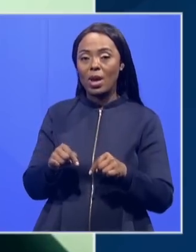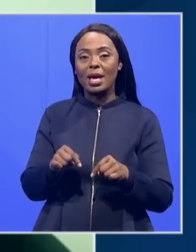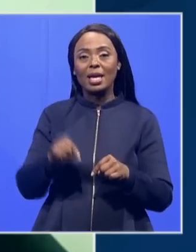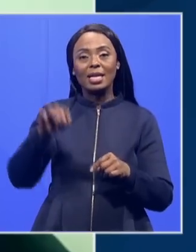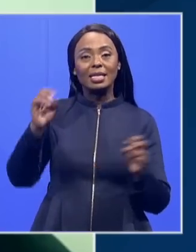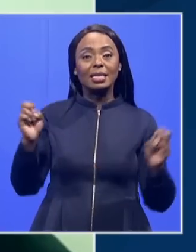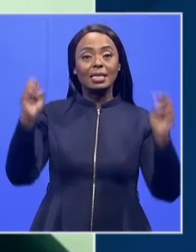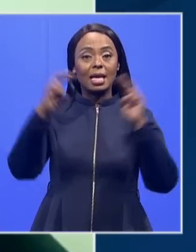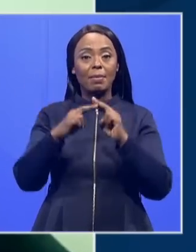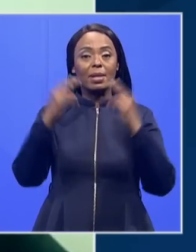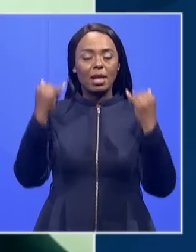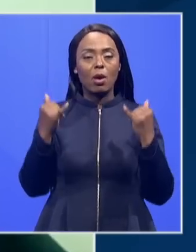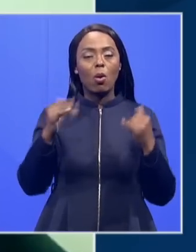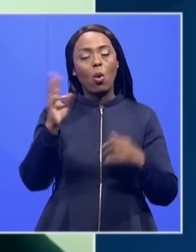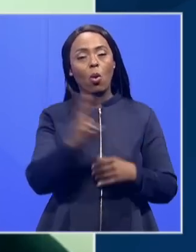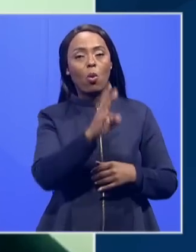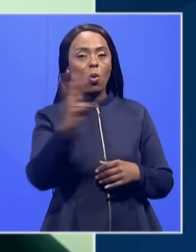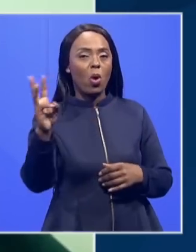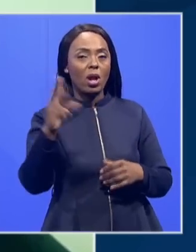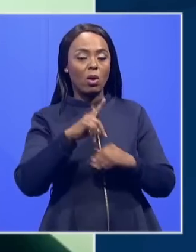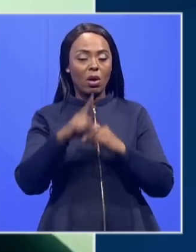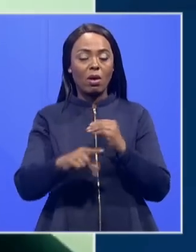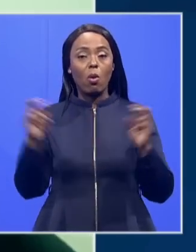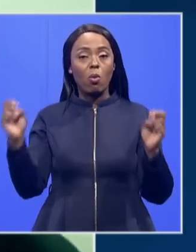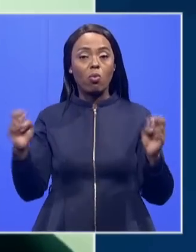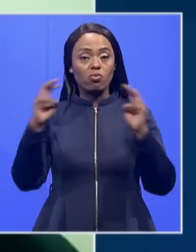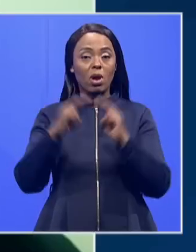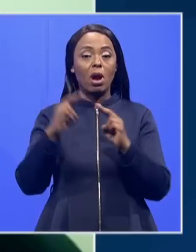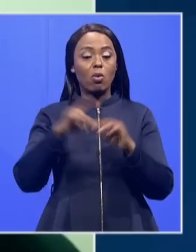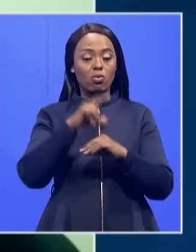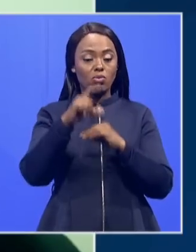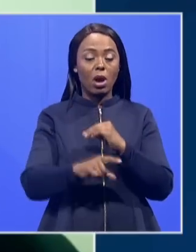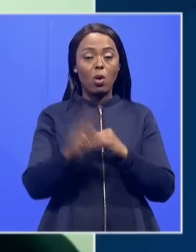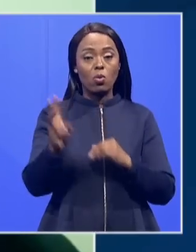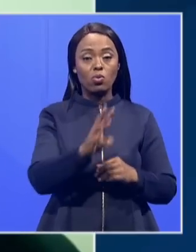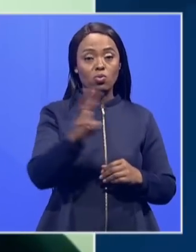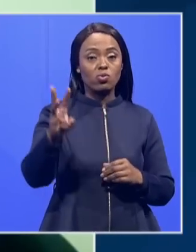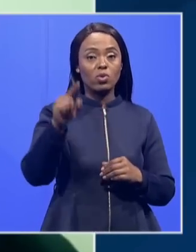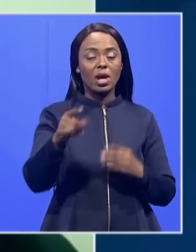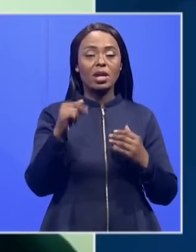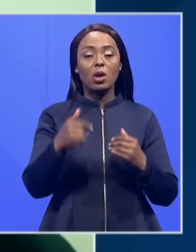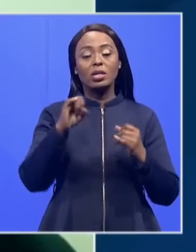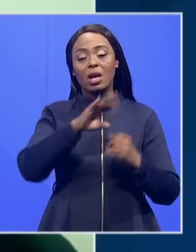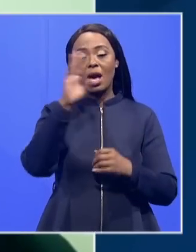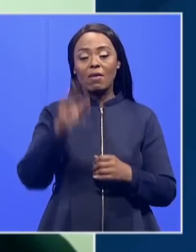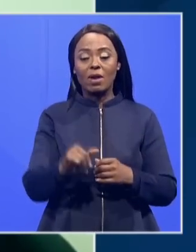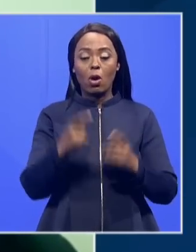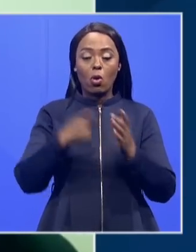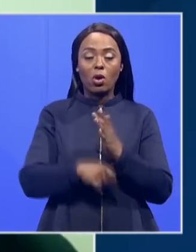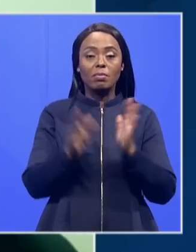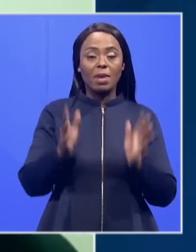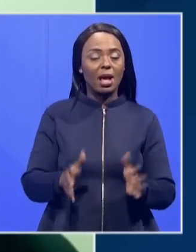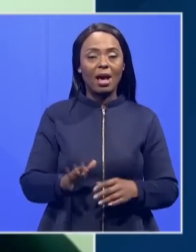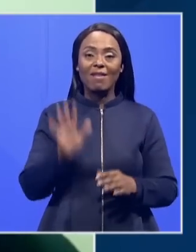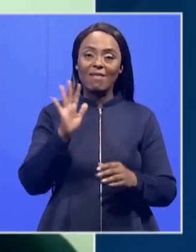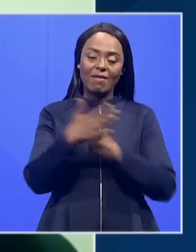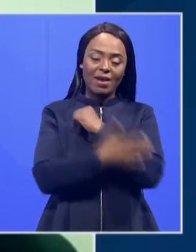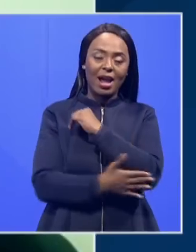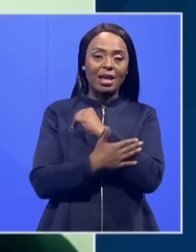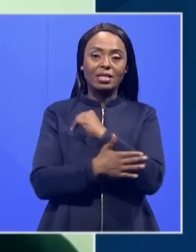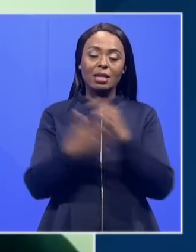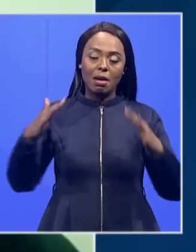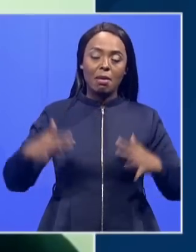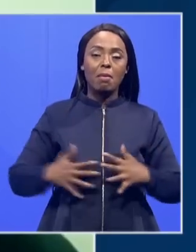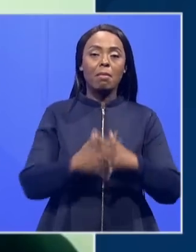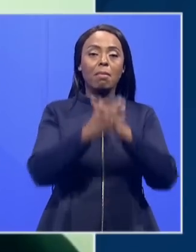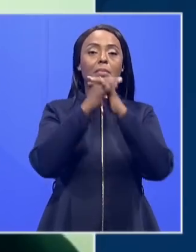presents a very more unique situation where it's not only South Africa that's hosting it. It is 5 countries that have come together, but